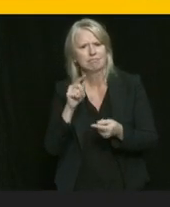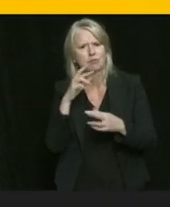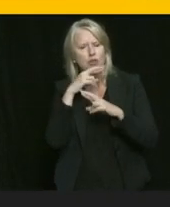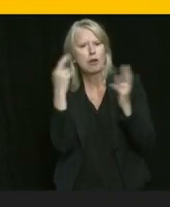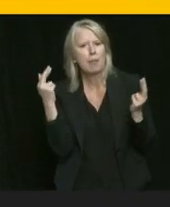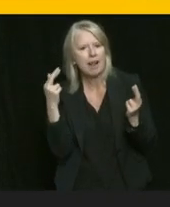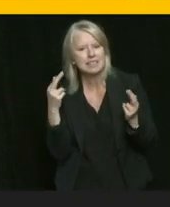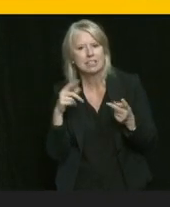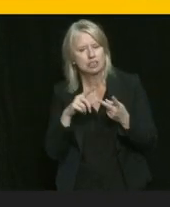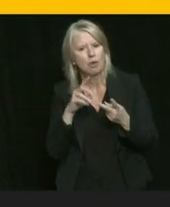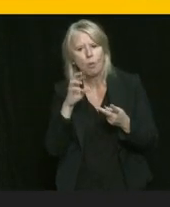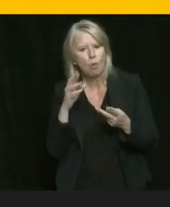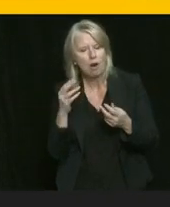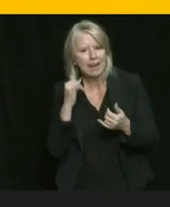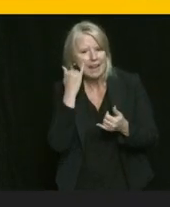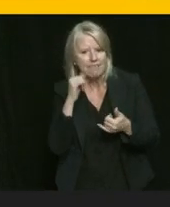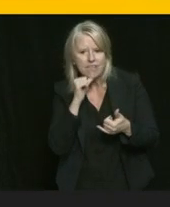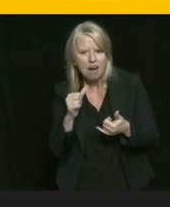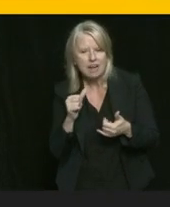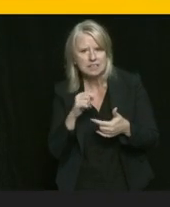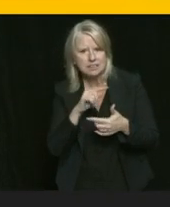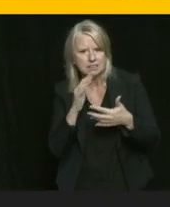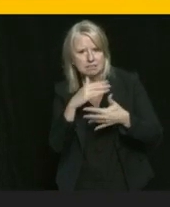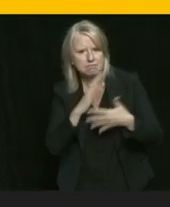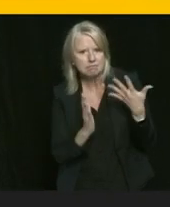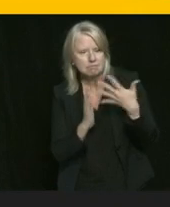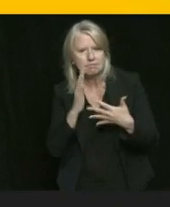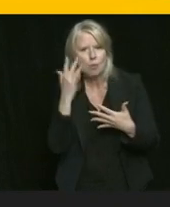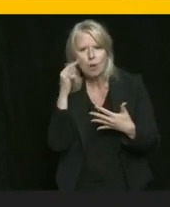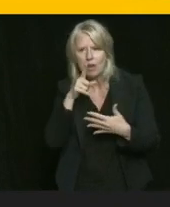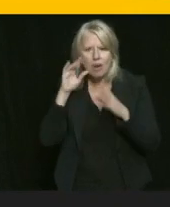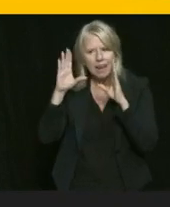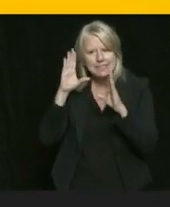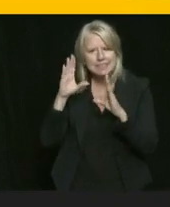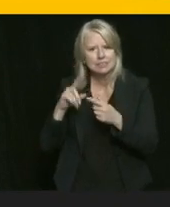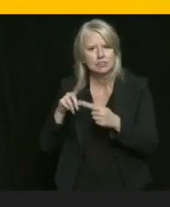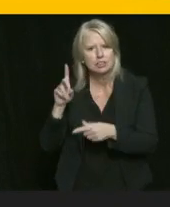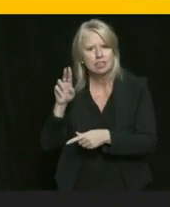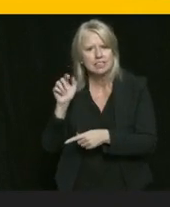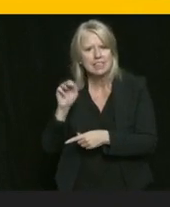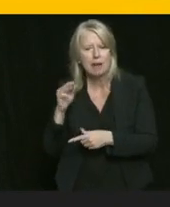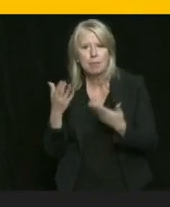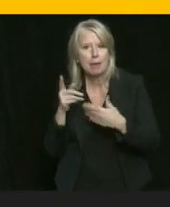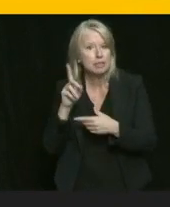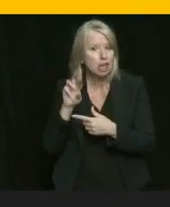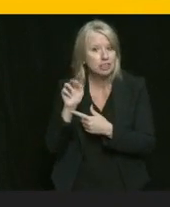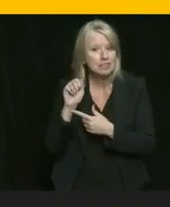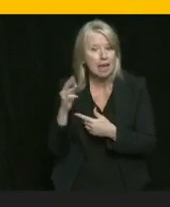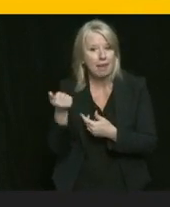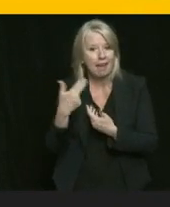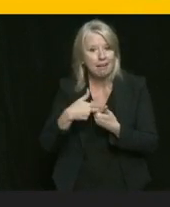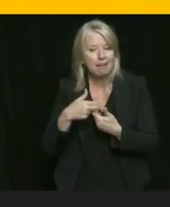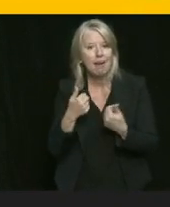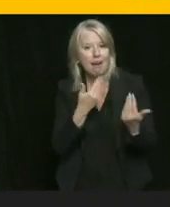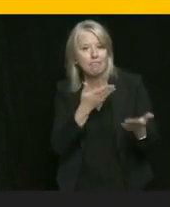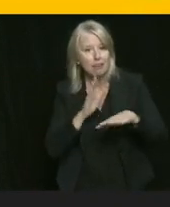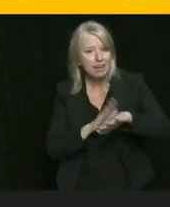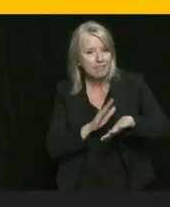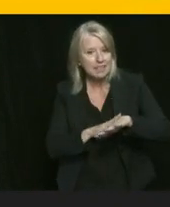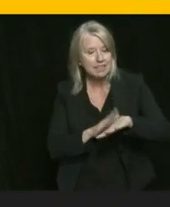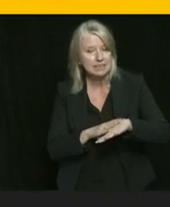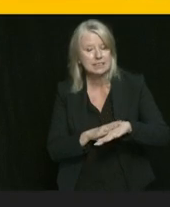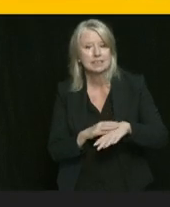immediate priority. So, you know, why are you not listening to Dr. Tam? And maybe Dr. Tam can even jump in and offer some advice